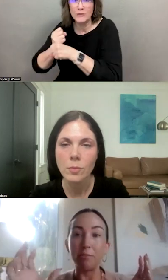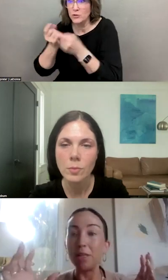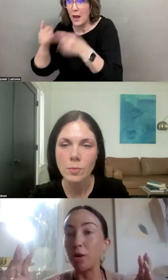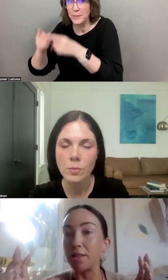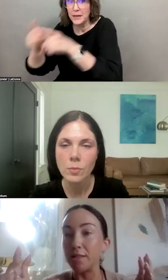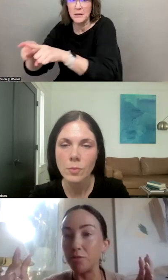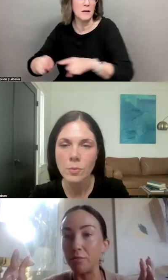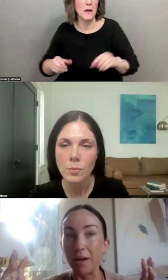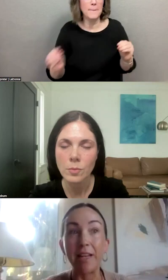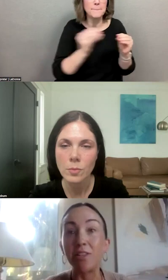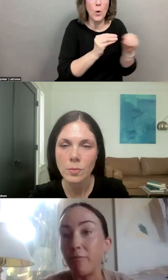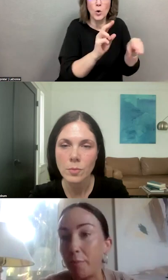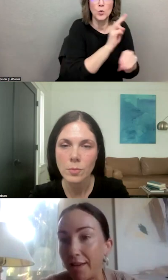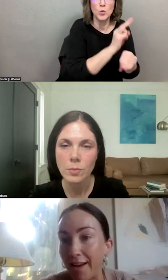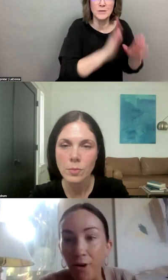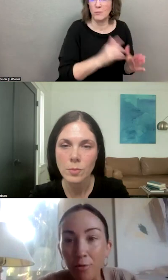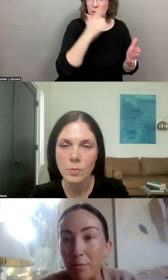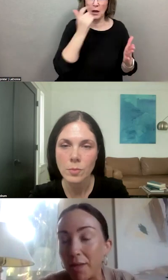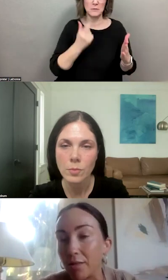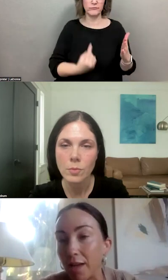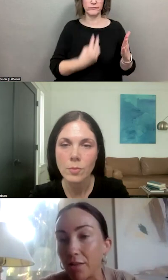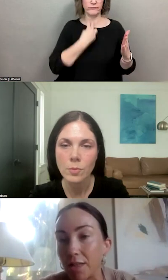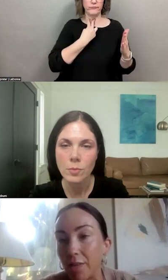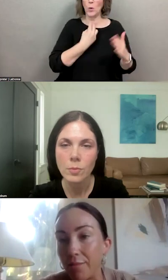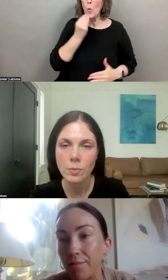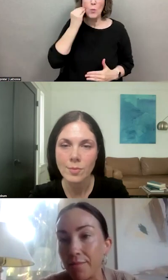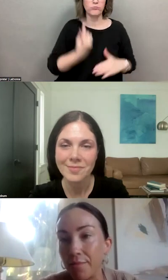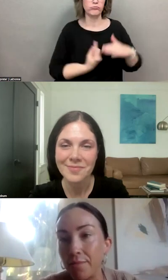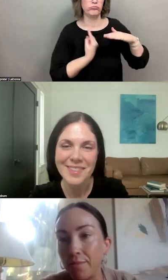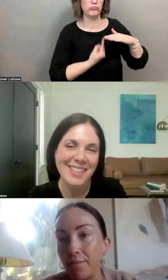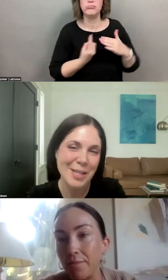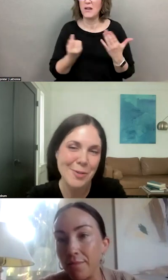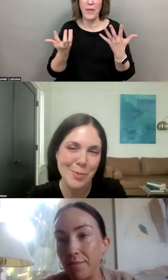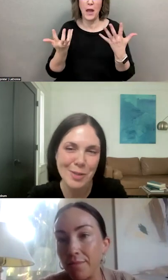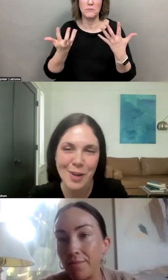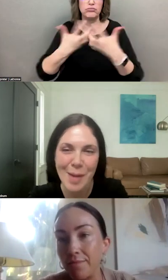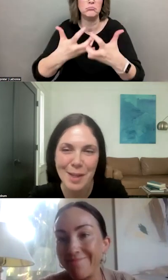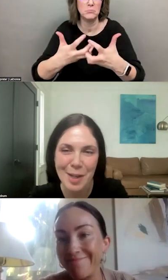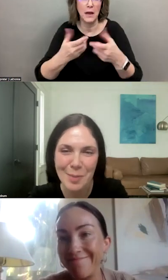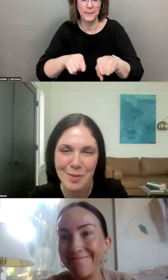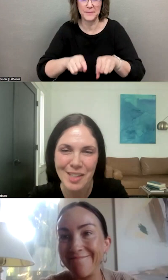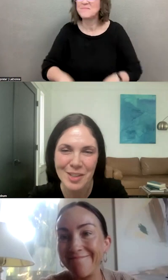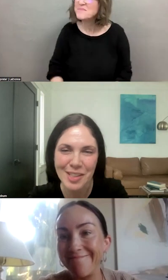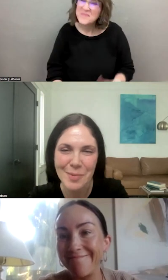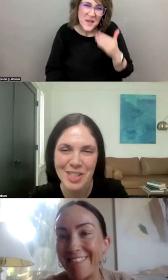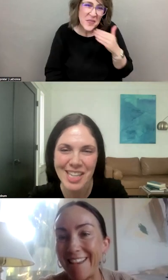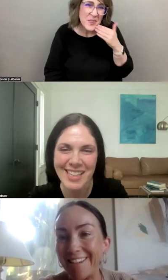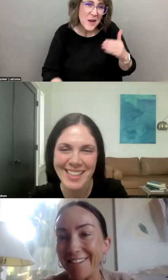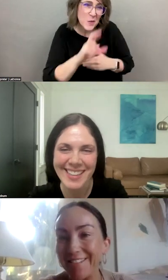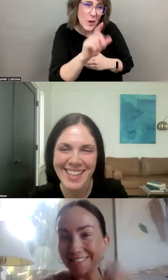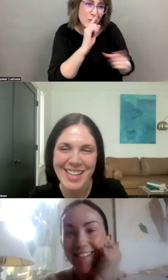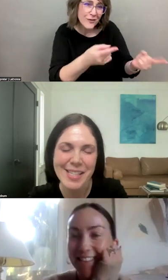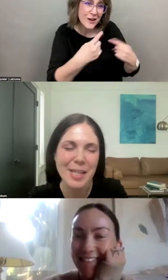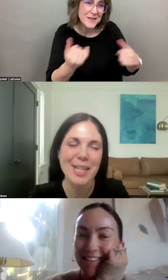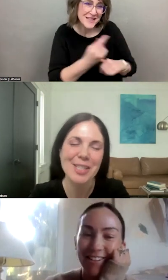then just simply more consumption by nature of being at home and being online all the time. Thank you so much for hopping on with me, Rachel. I appreciate it. Thank